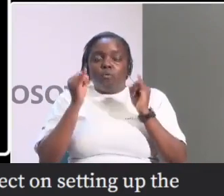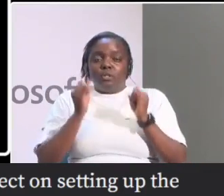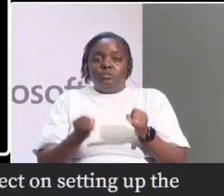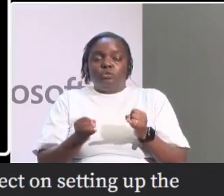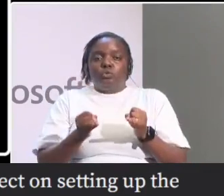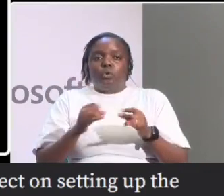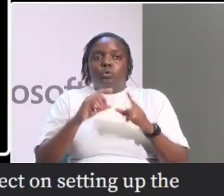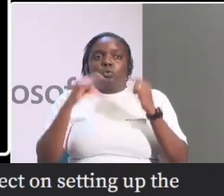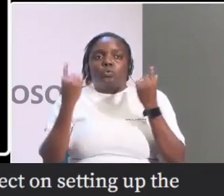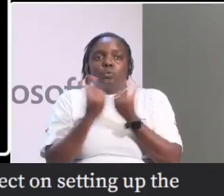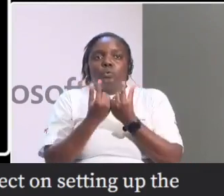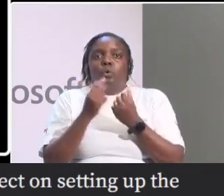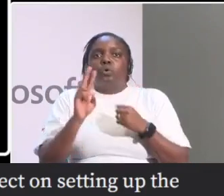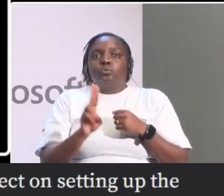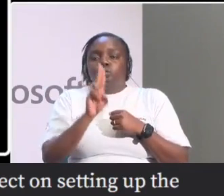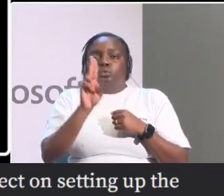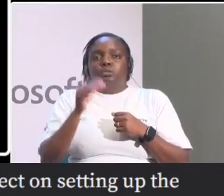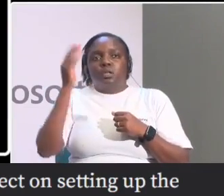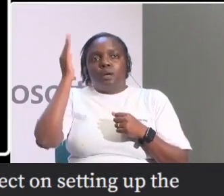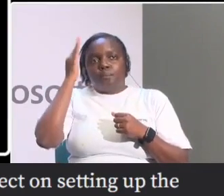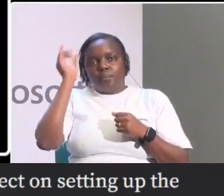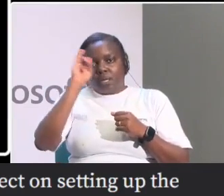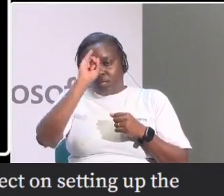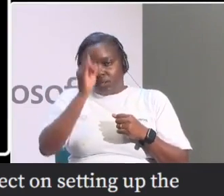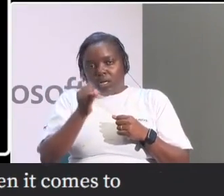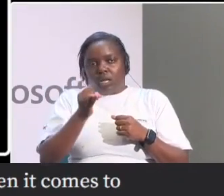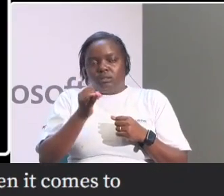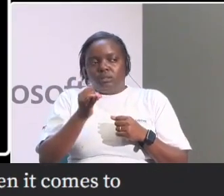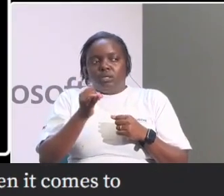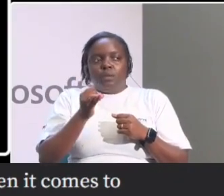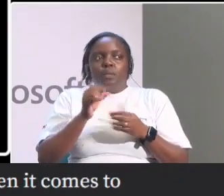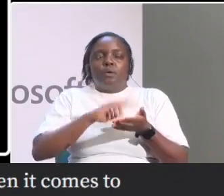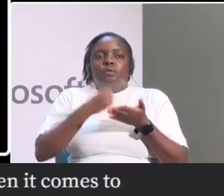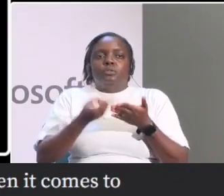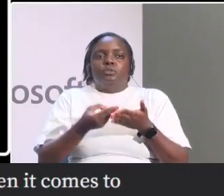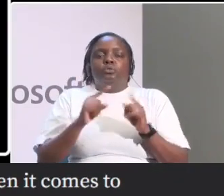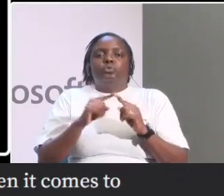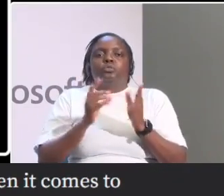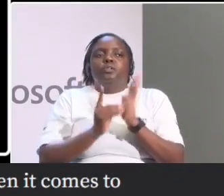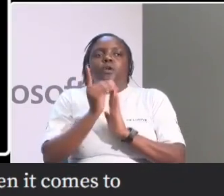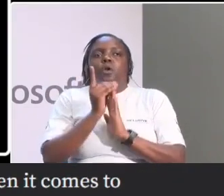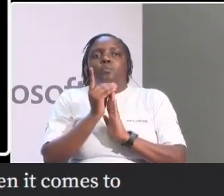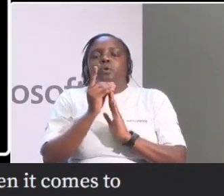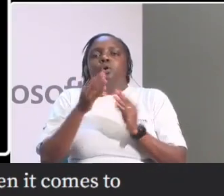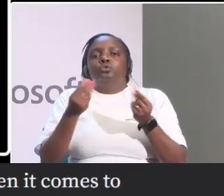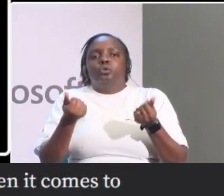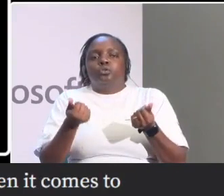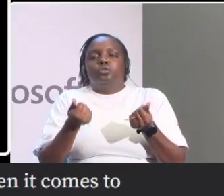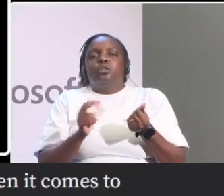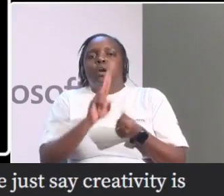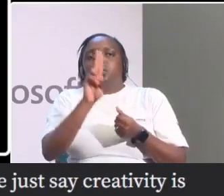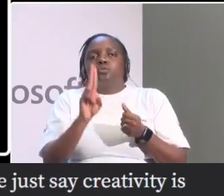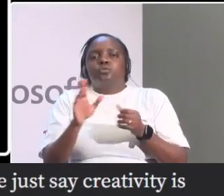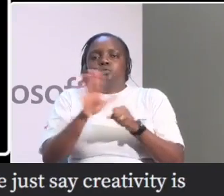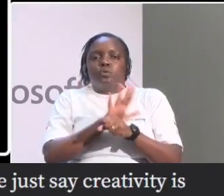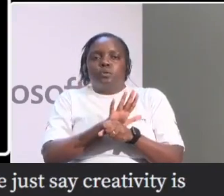group to utilize their intellect, skills, and resources to develop solutions, services that are novel, useful, and